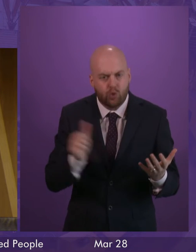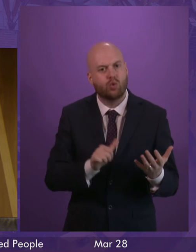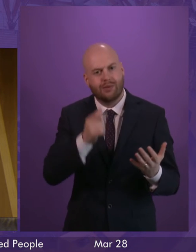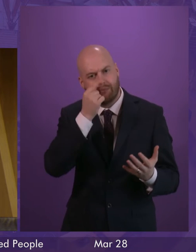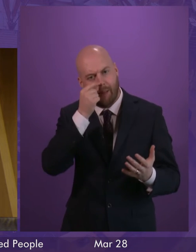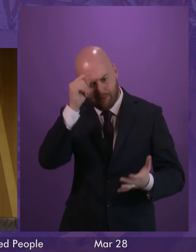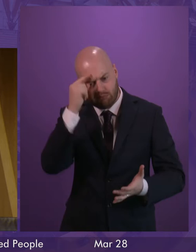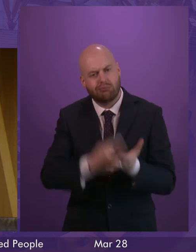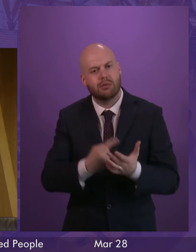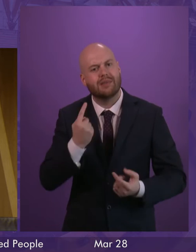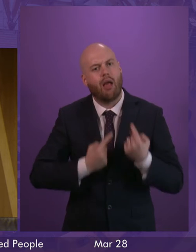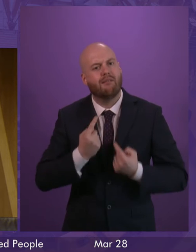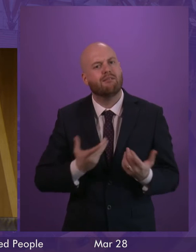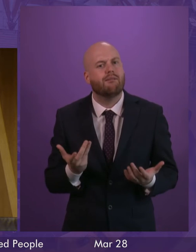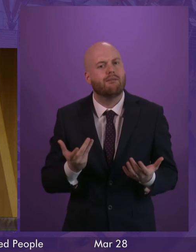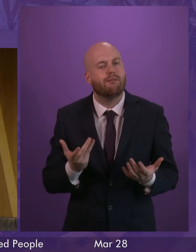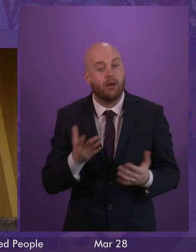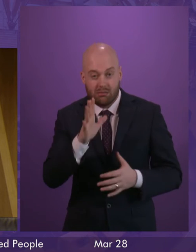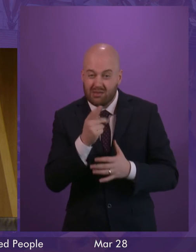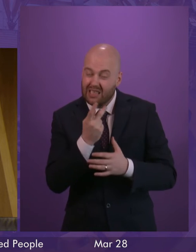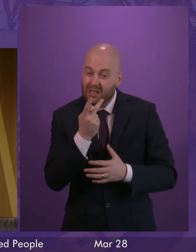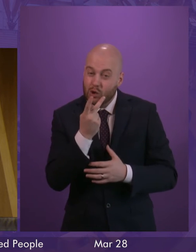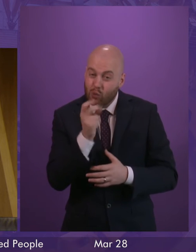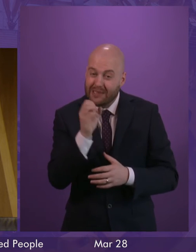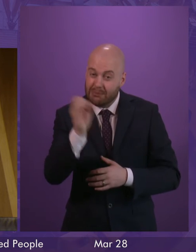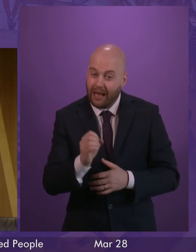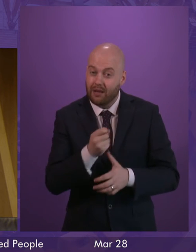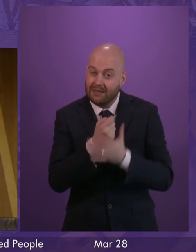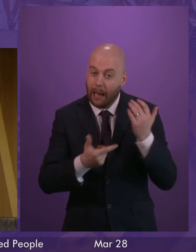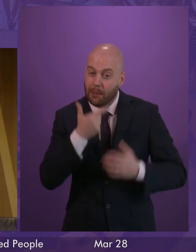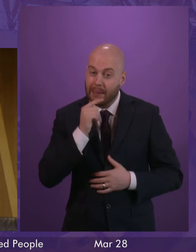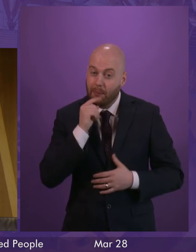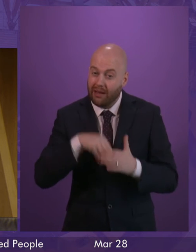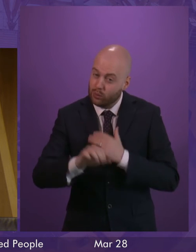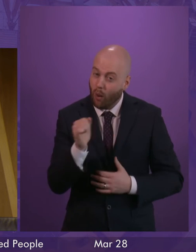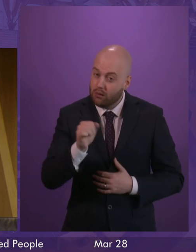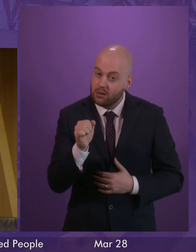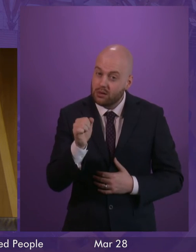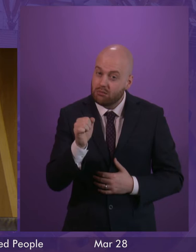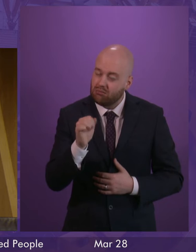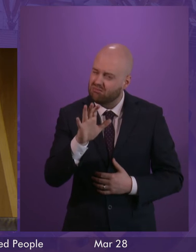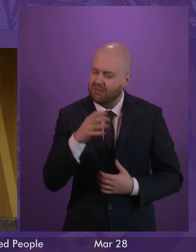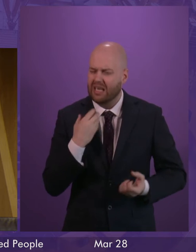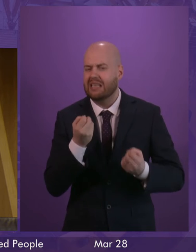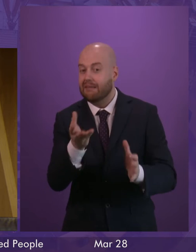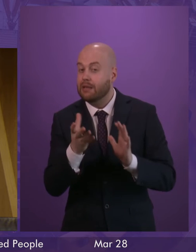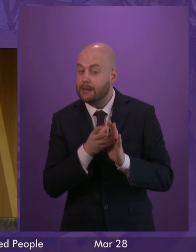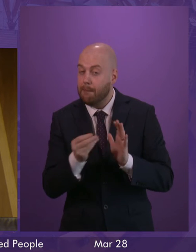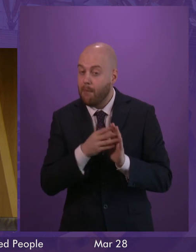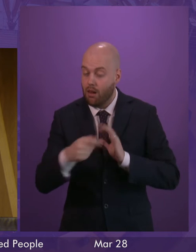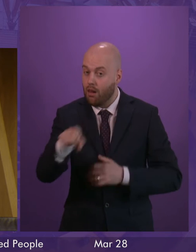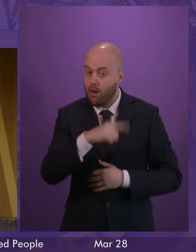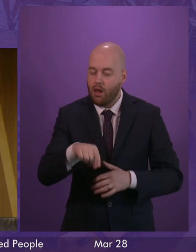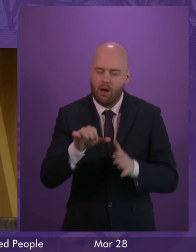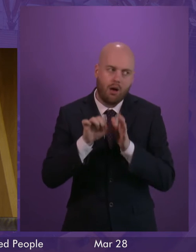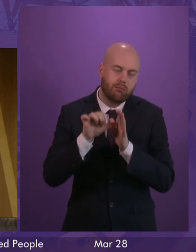As disabled people make up 20% of our population. And I'd like to provide some examples of how difficult it is for those living